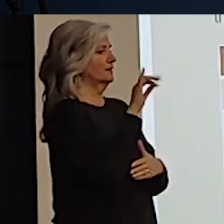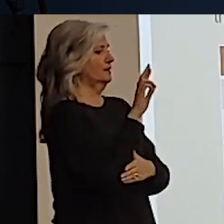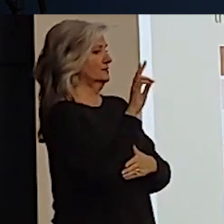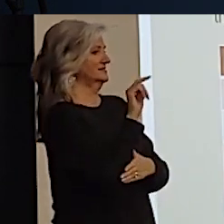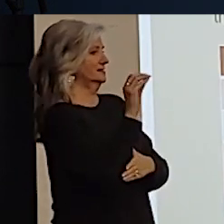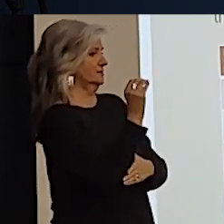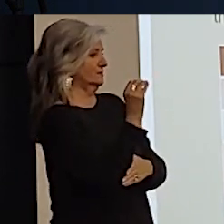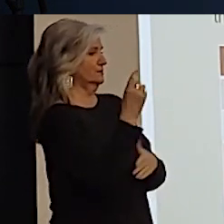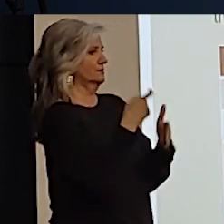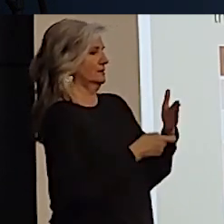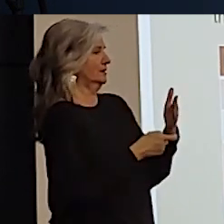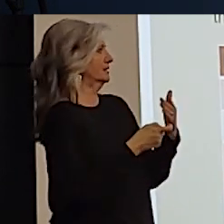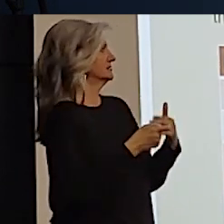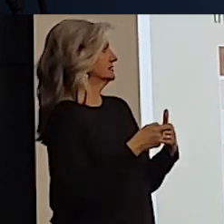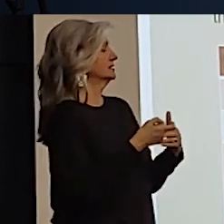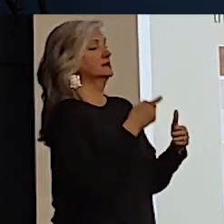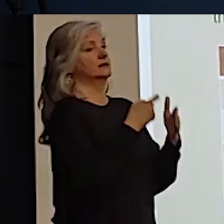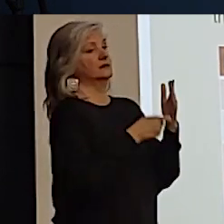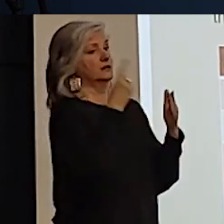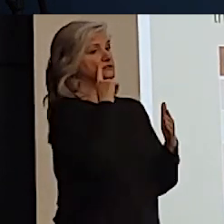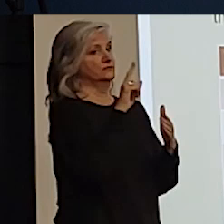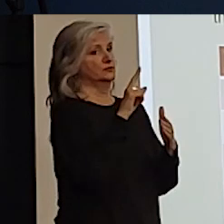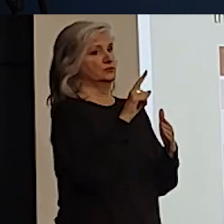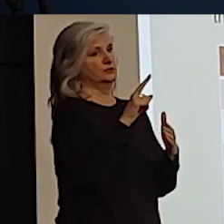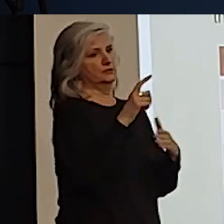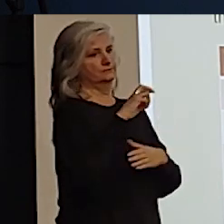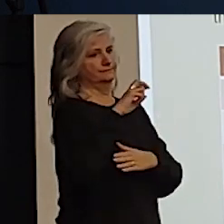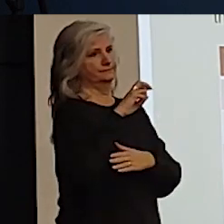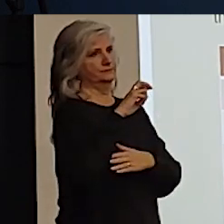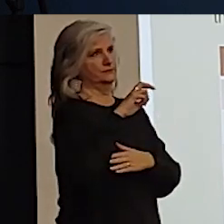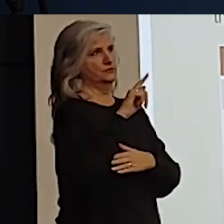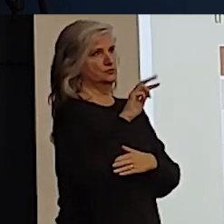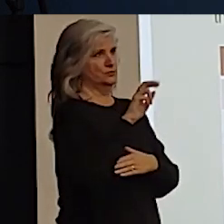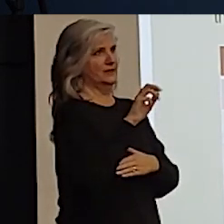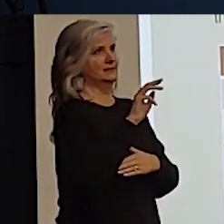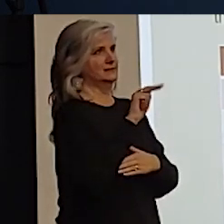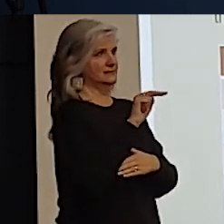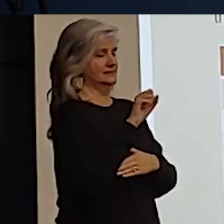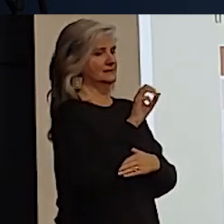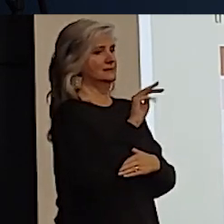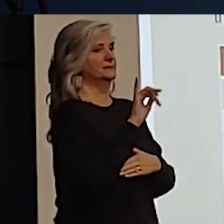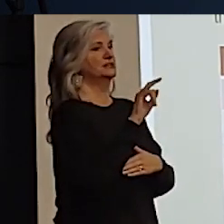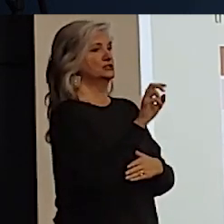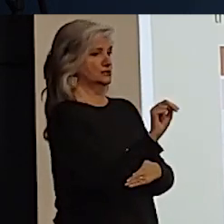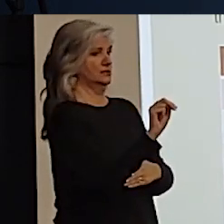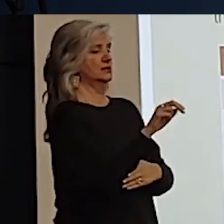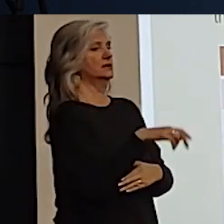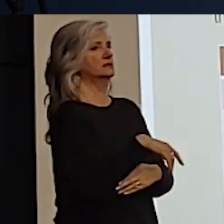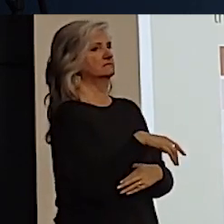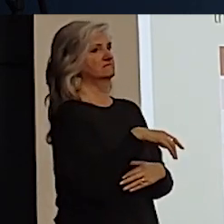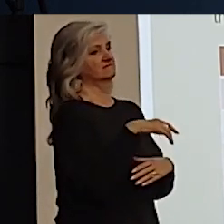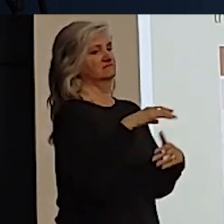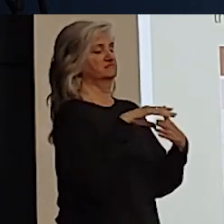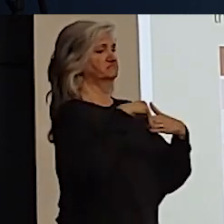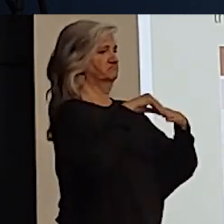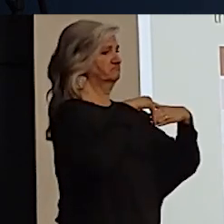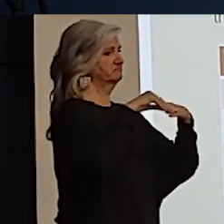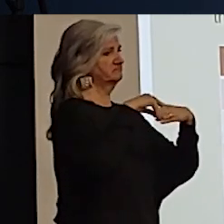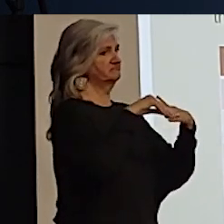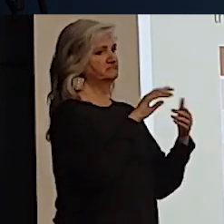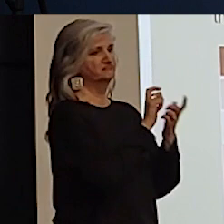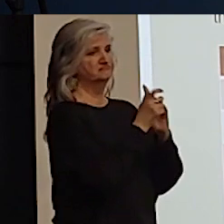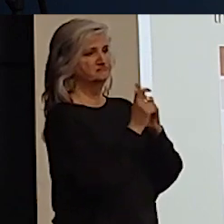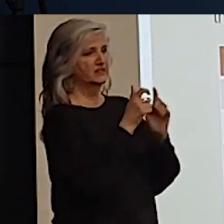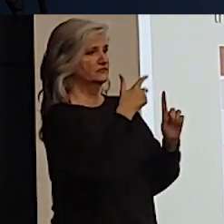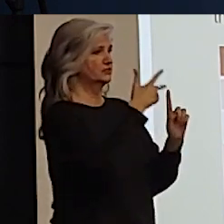costs, costs for transmission, distribution, meters, whatever the case may be. Those rates fluctuate. Those rates change